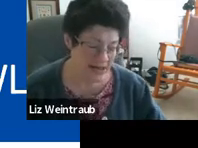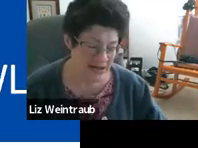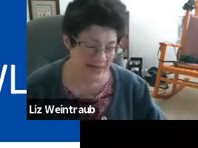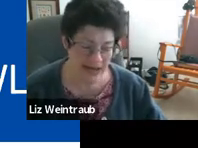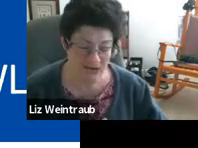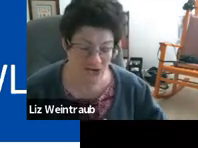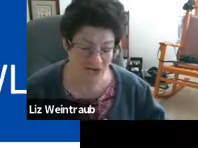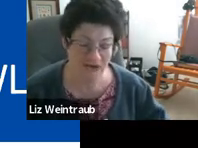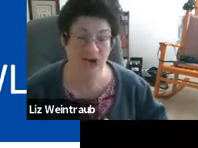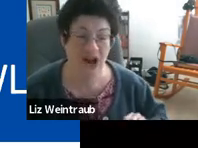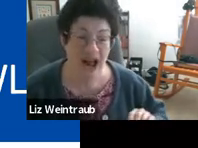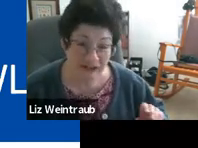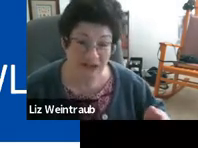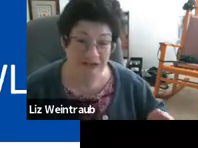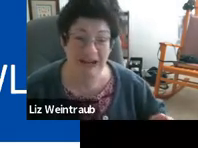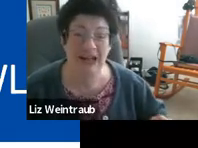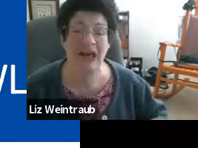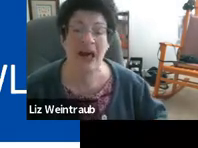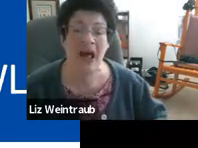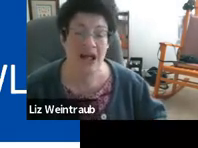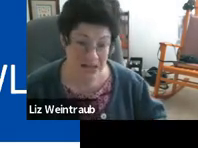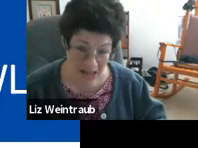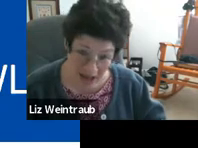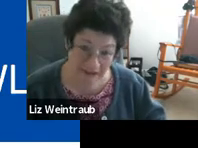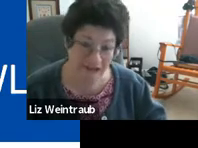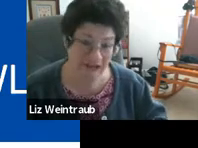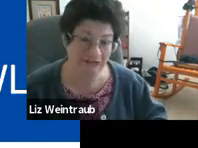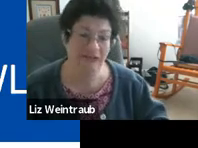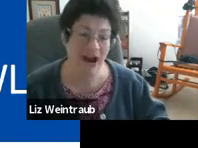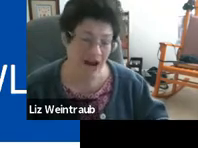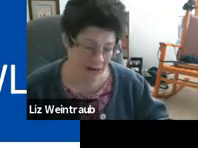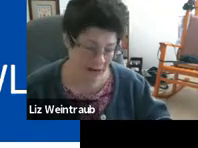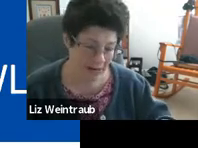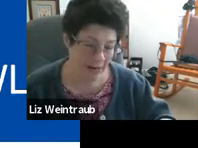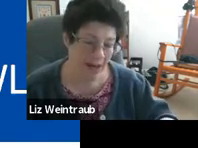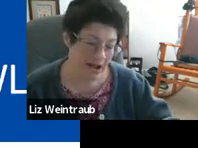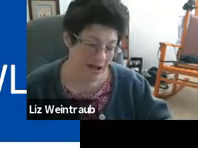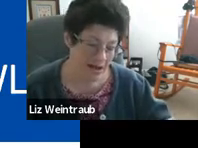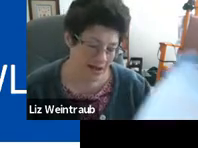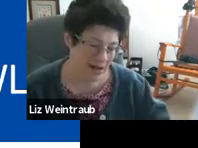need to be true for everyone. Everyone and everywhere.